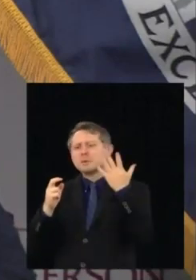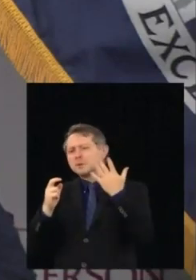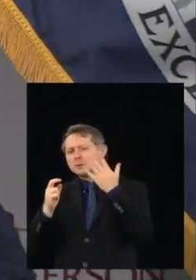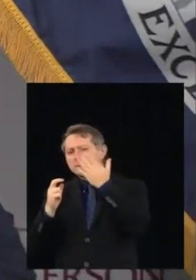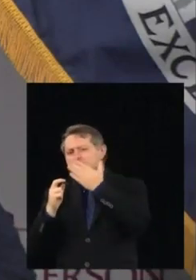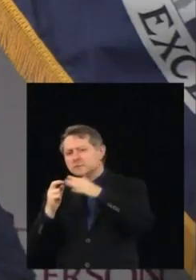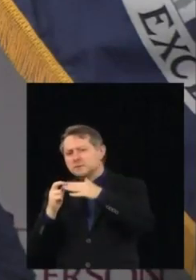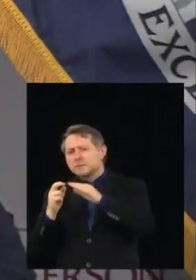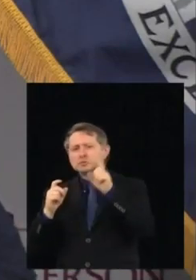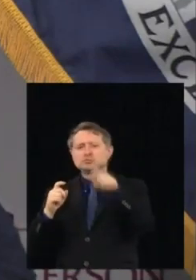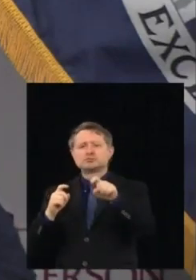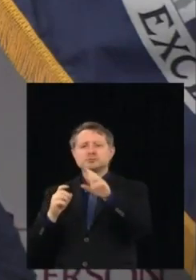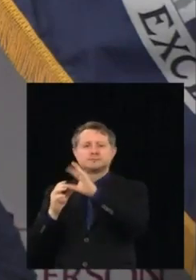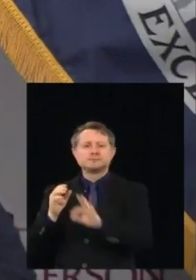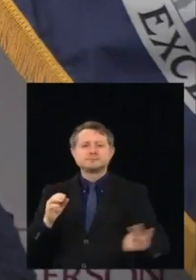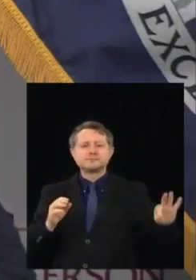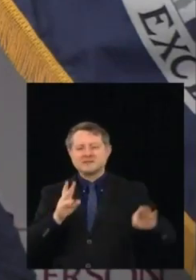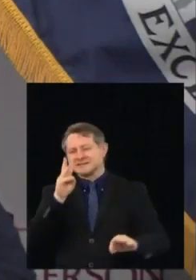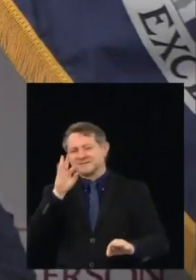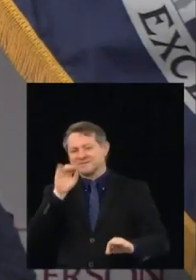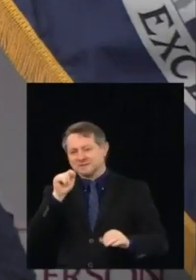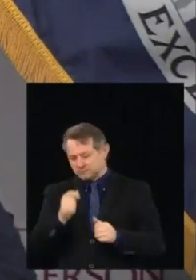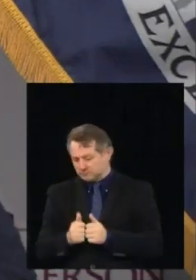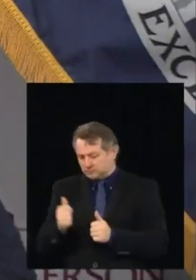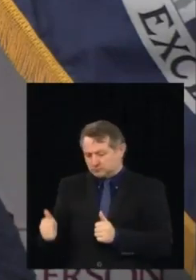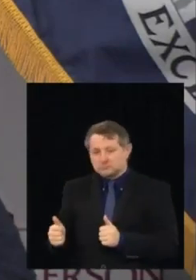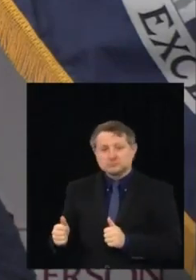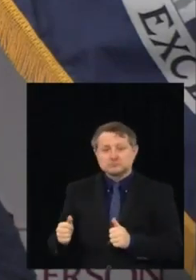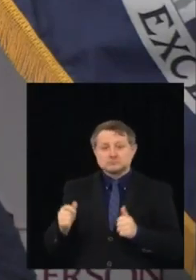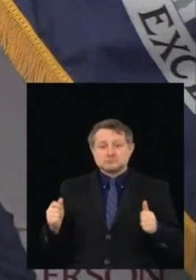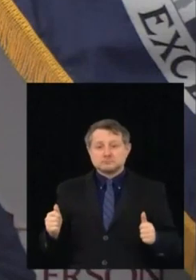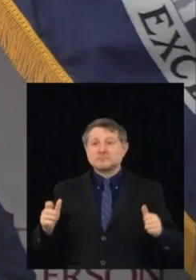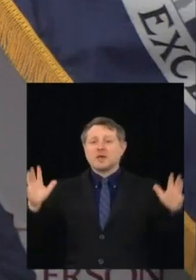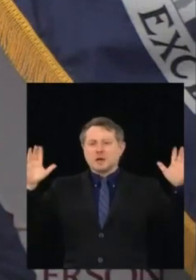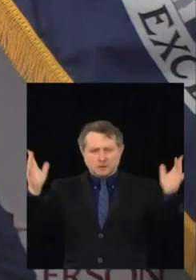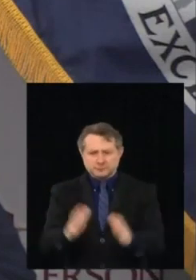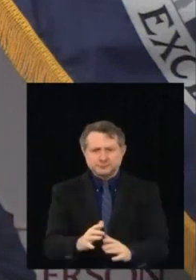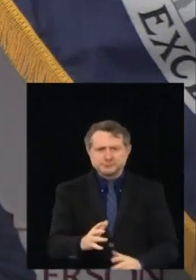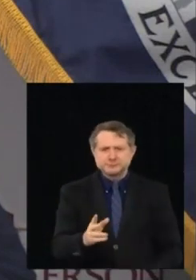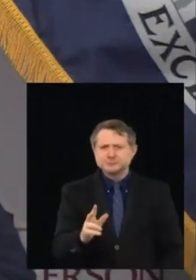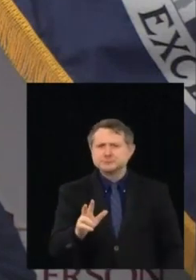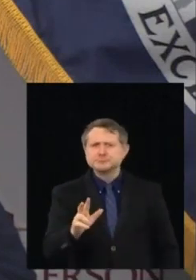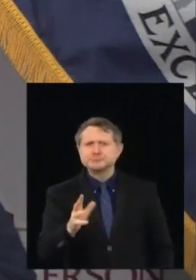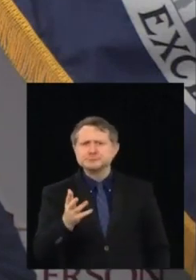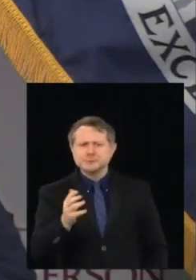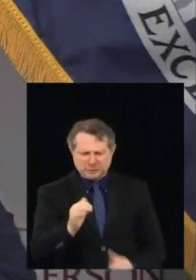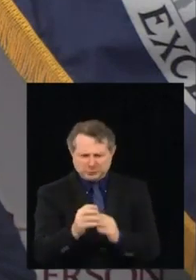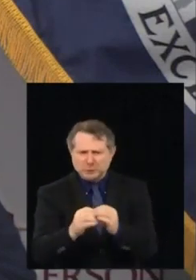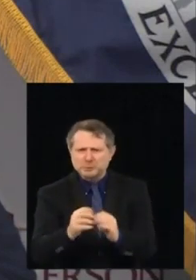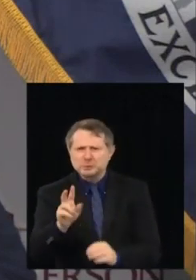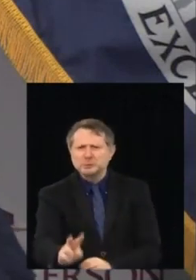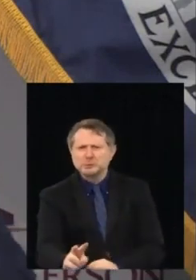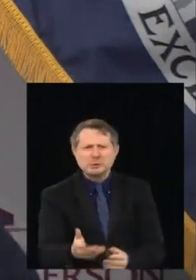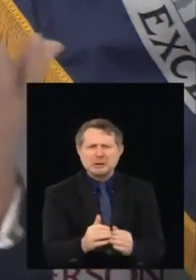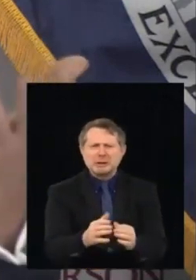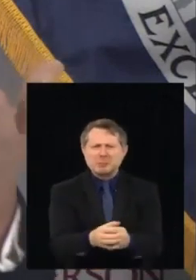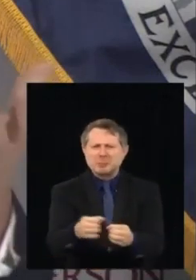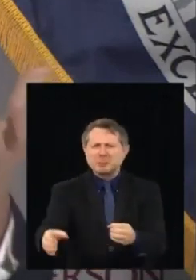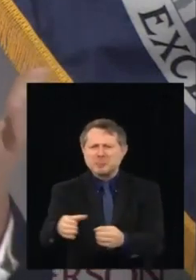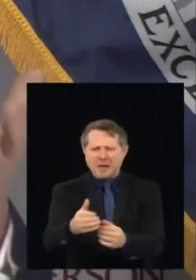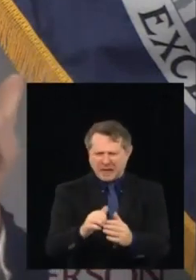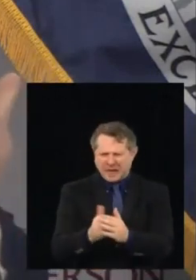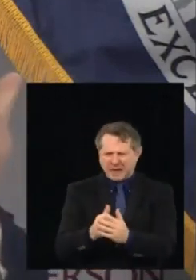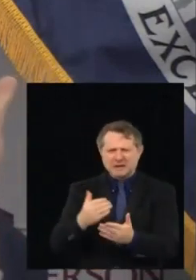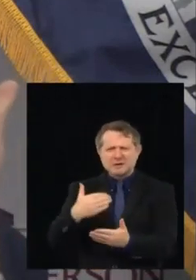social distance, that means you can only have 72. All right, how do you run courses now with not having